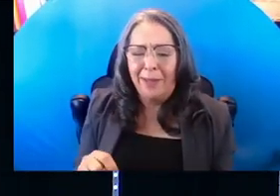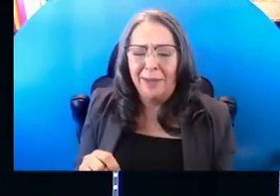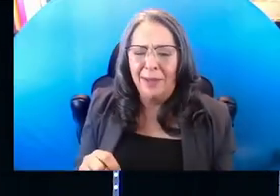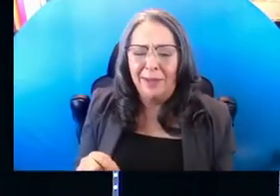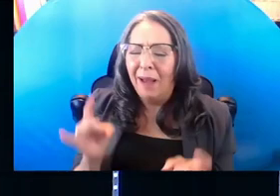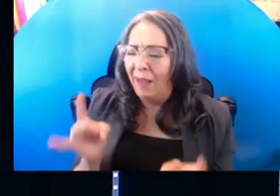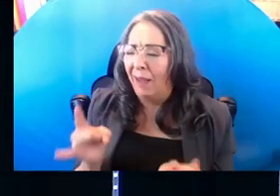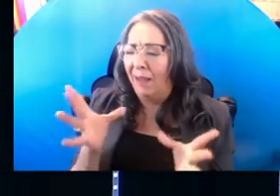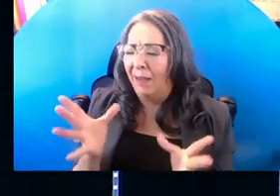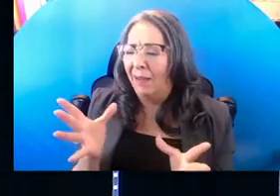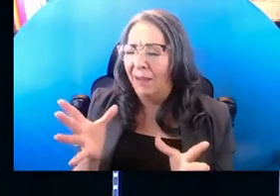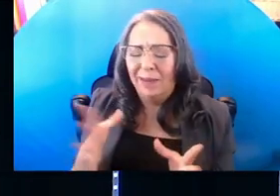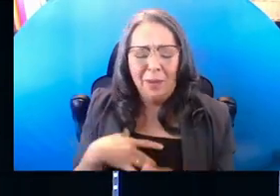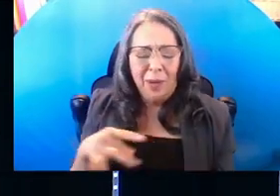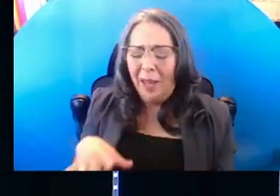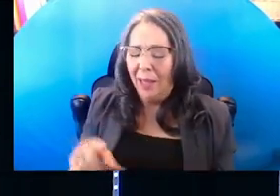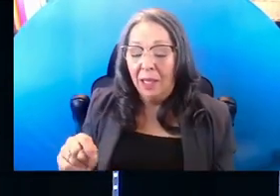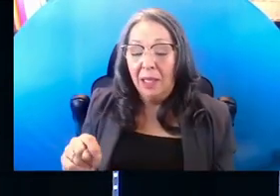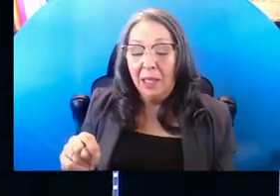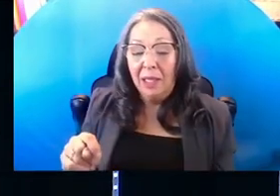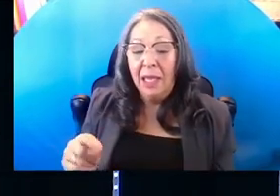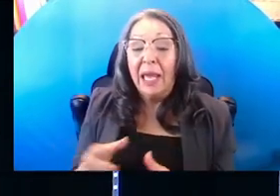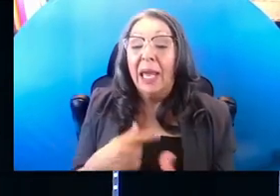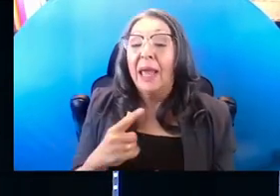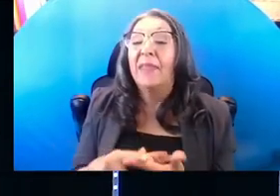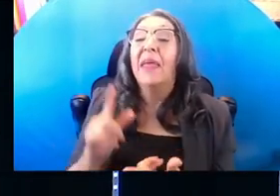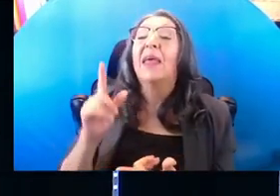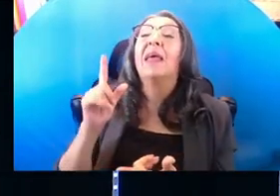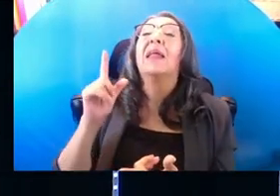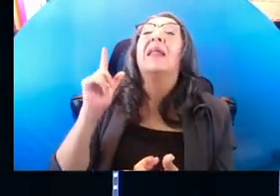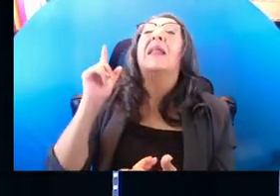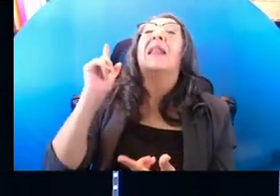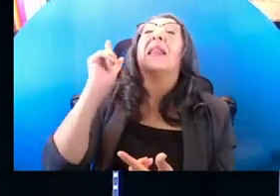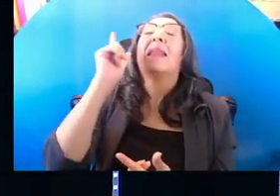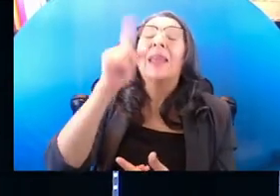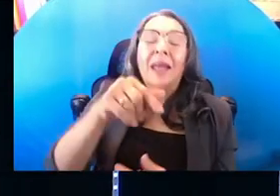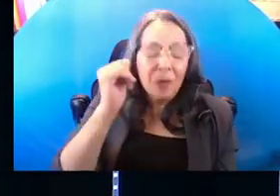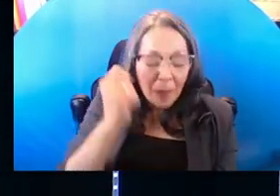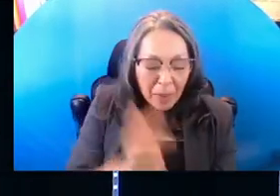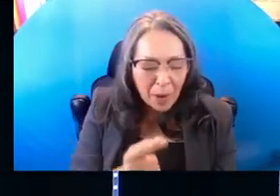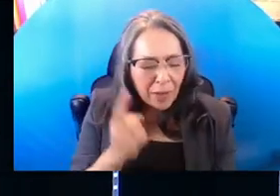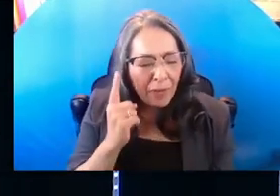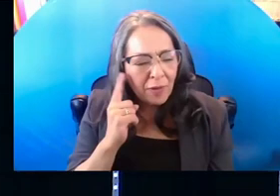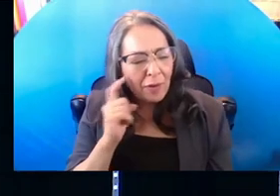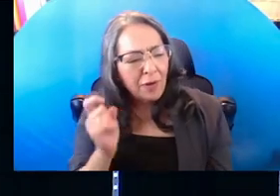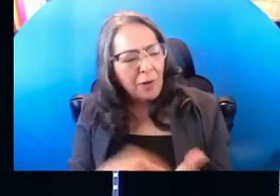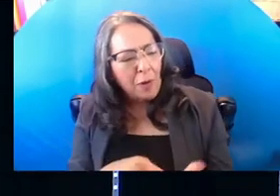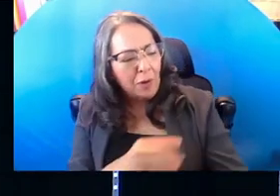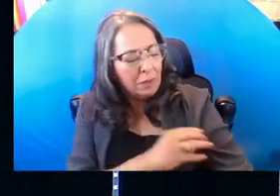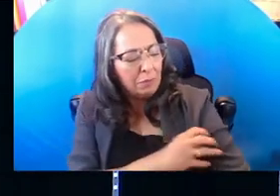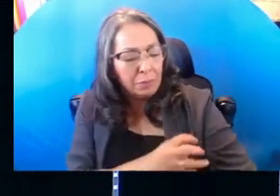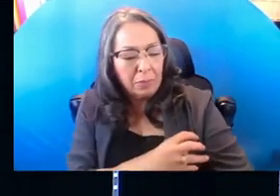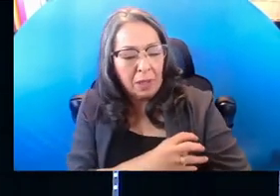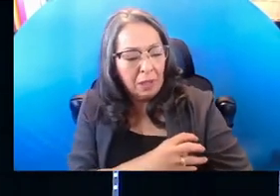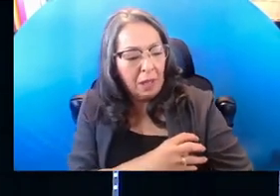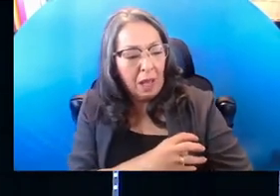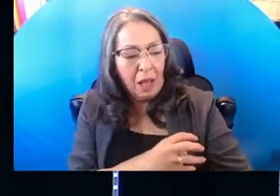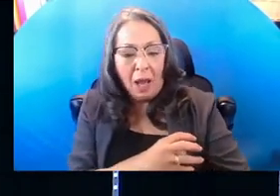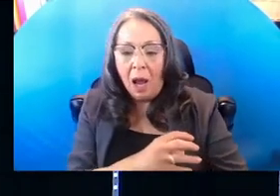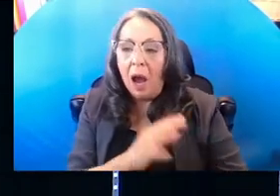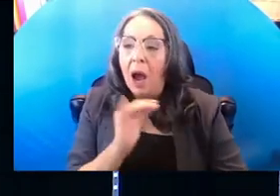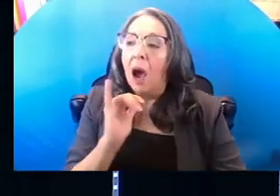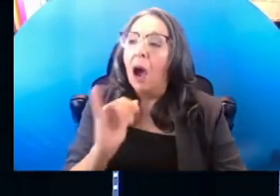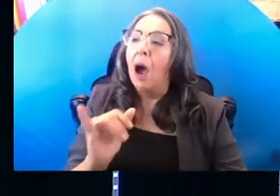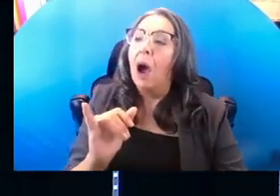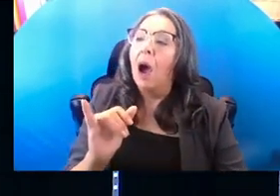Like, there's nothing about this. But it wasn't until David said that to me. It wasn't until I allowed somebody else's perspective